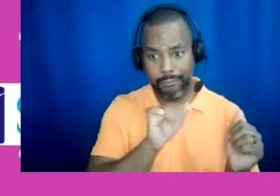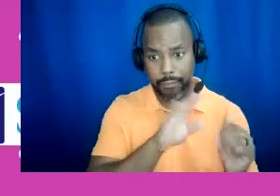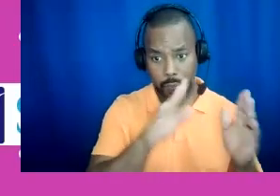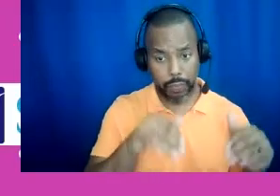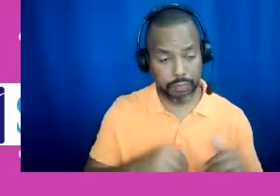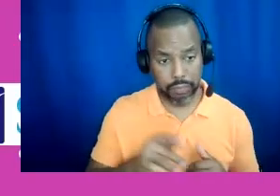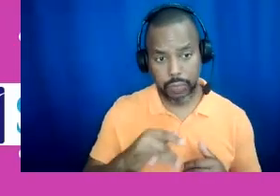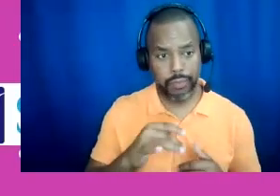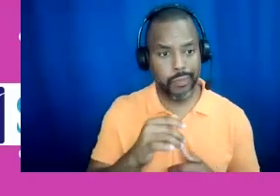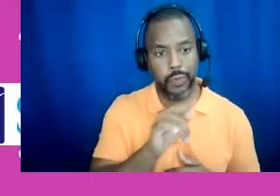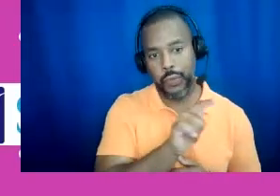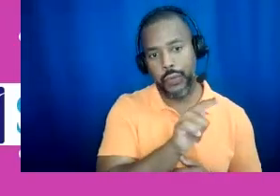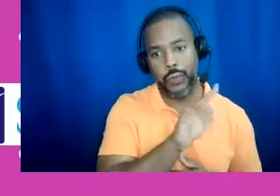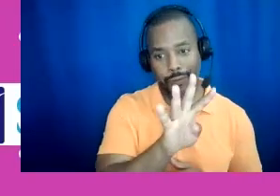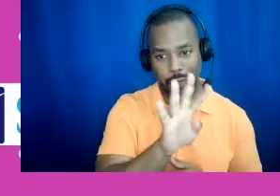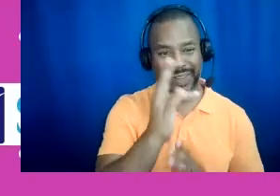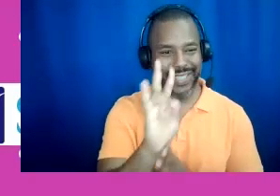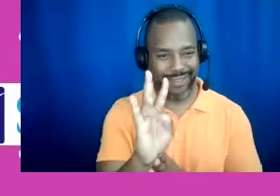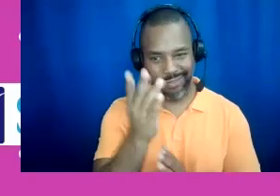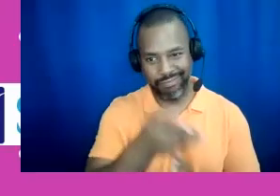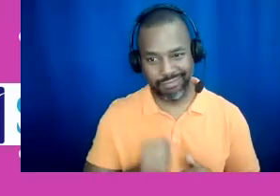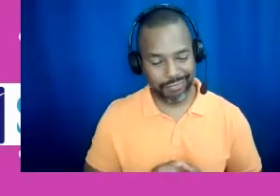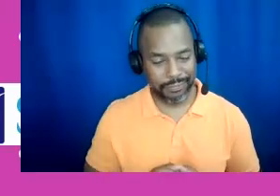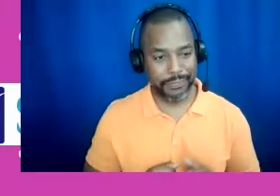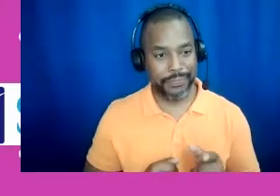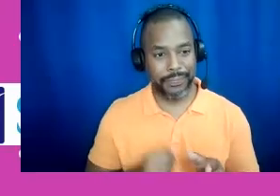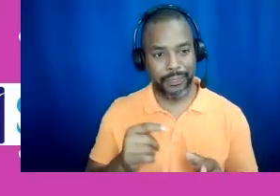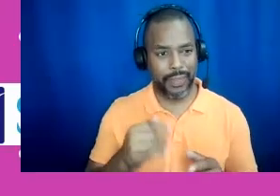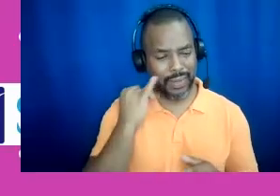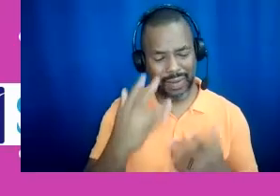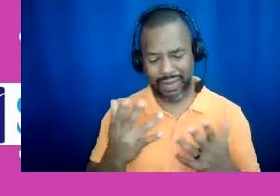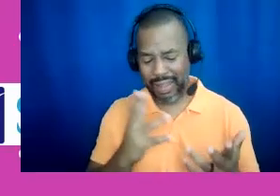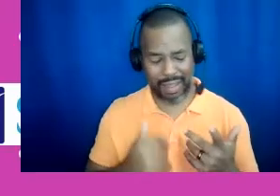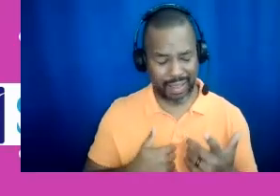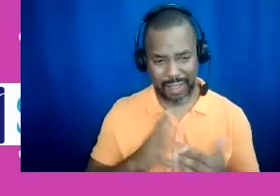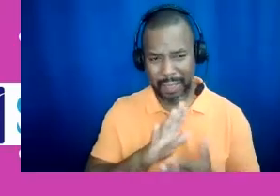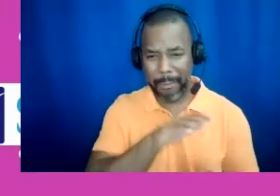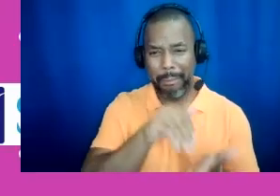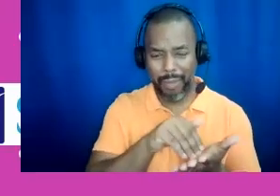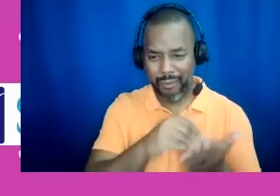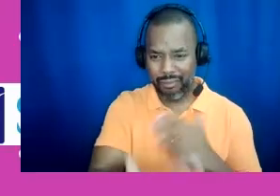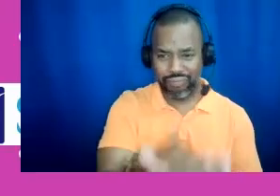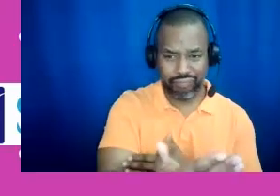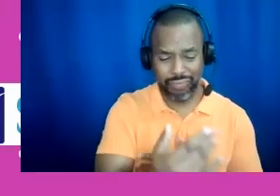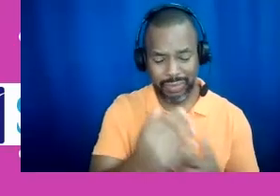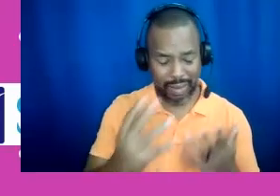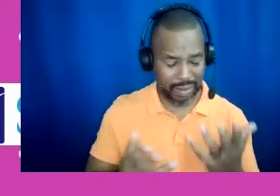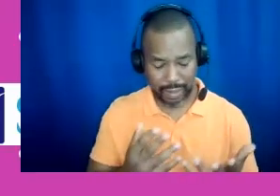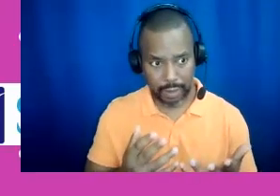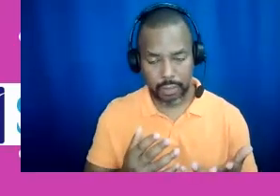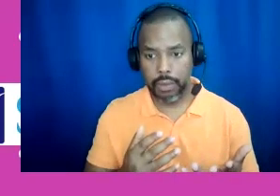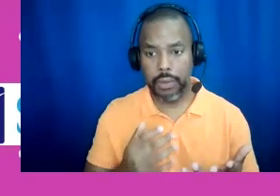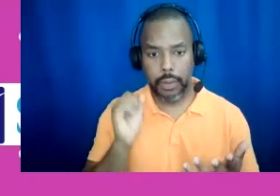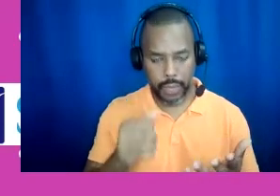do it 24/7. So it's available 24/7. So if you're having a crisis in the middle of the night, you can get onto your text coach and really get